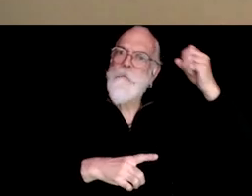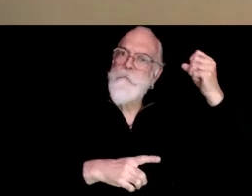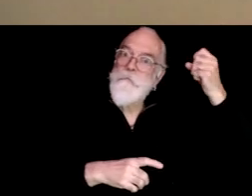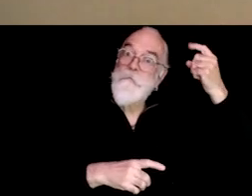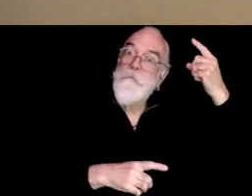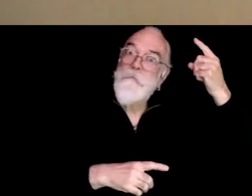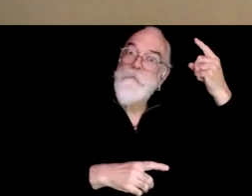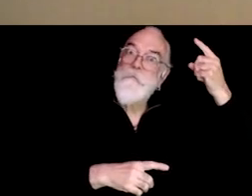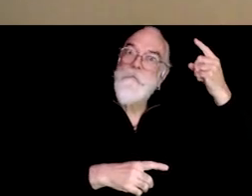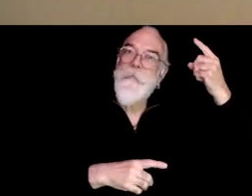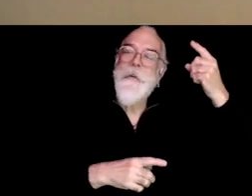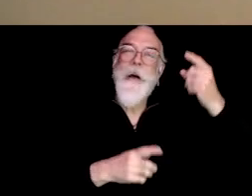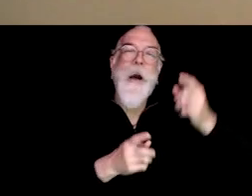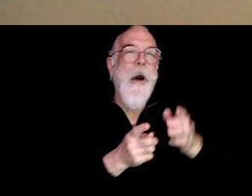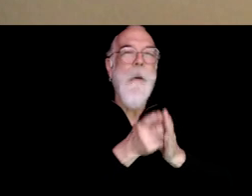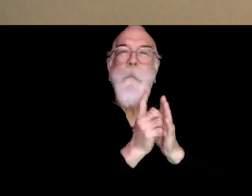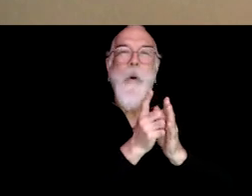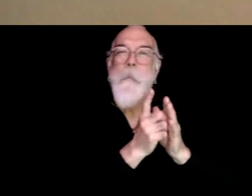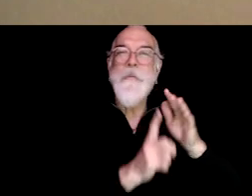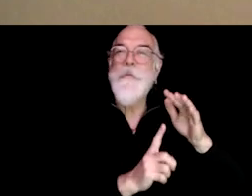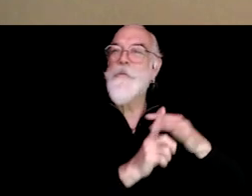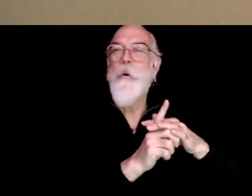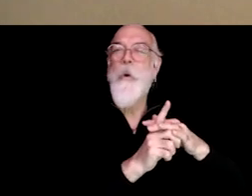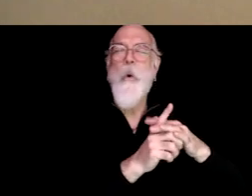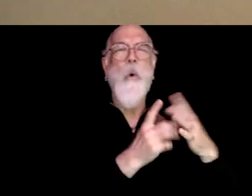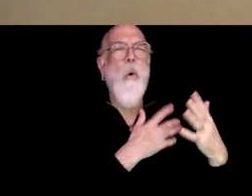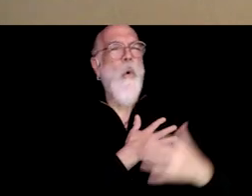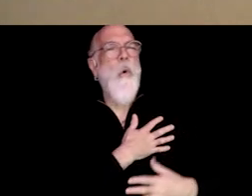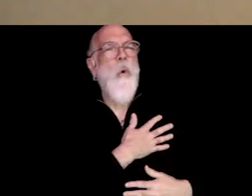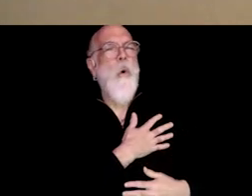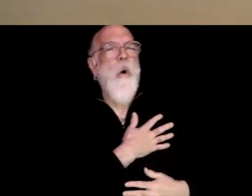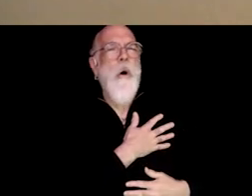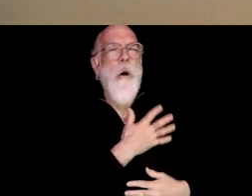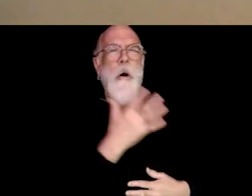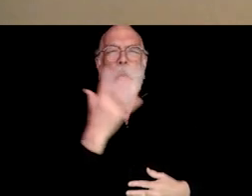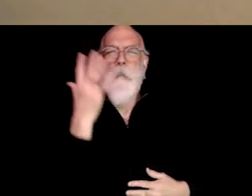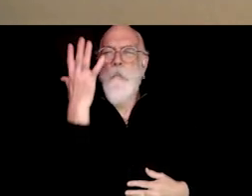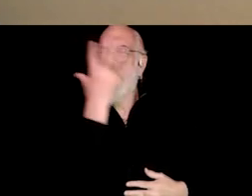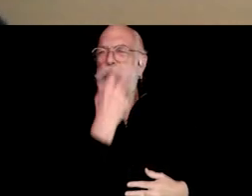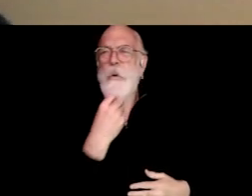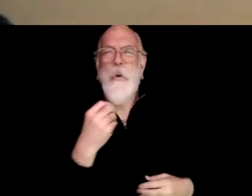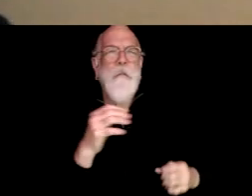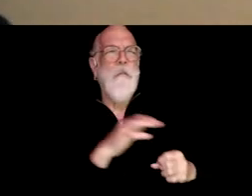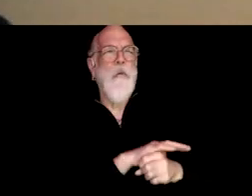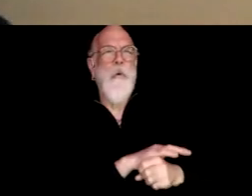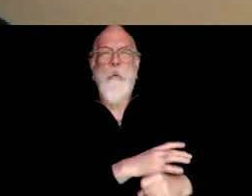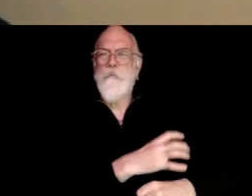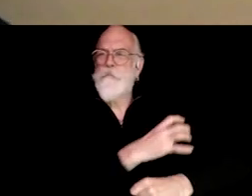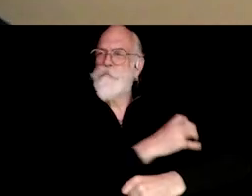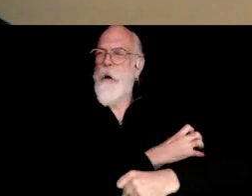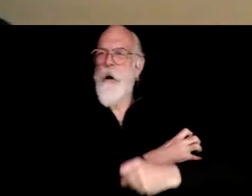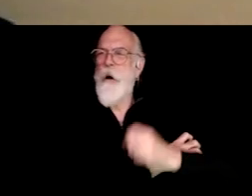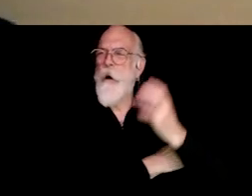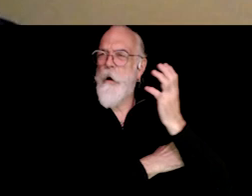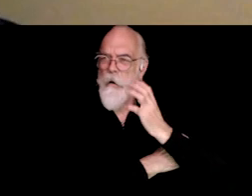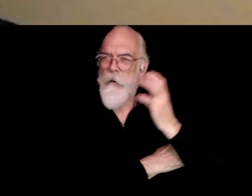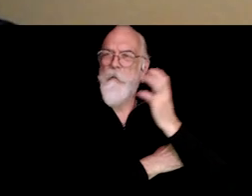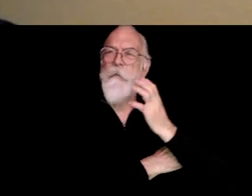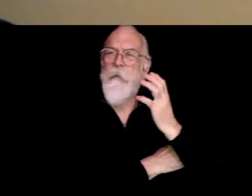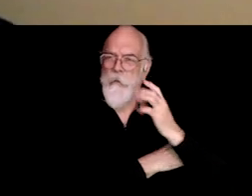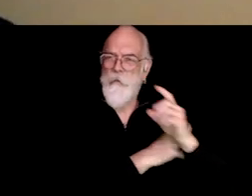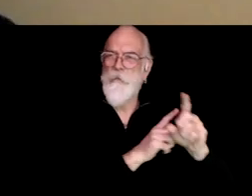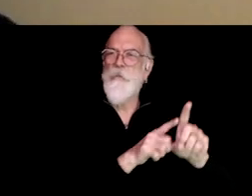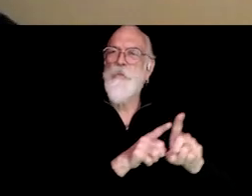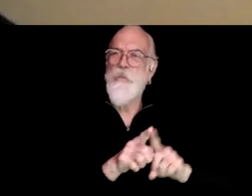caught within one full beauty, and our full beauty as